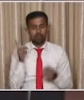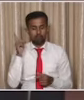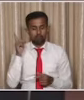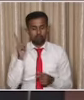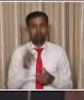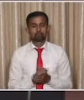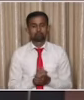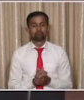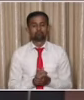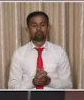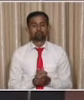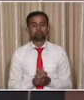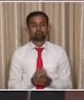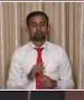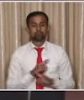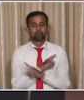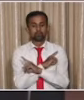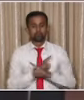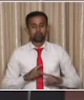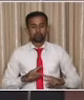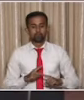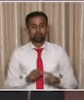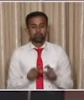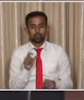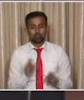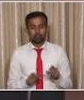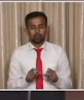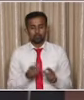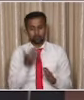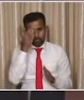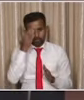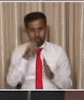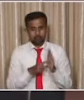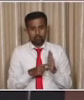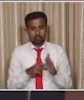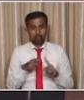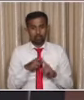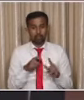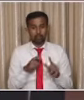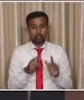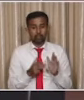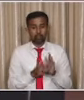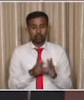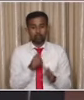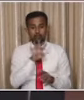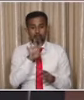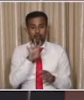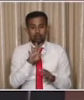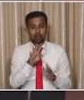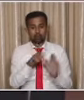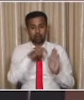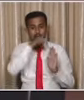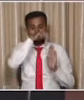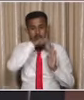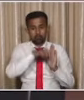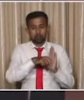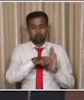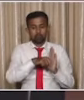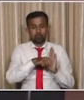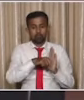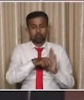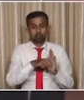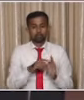Pale, 14 kilometers from Jaffna. We didn't have ammunition, we didn't have guns. Janaka Perra, who was